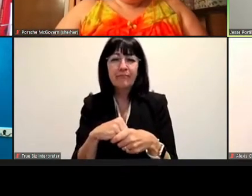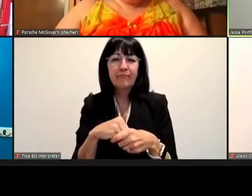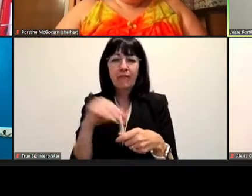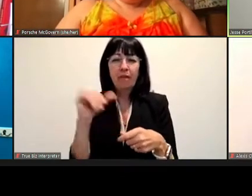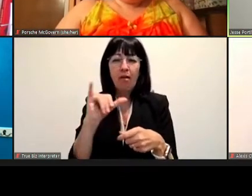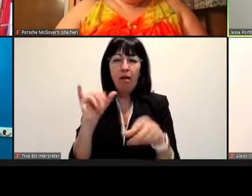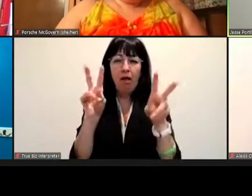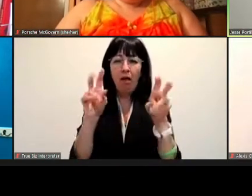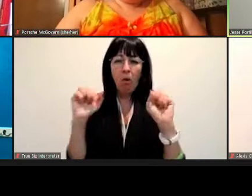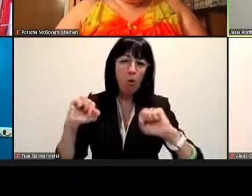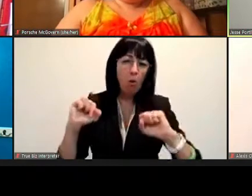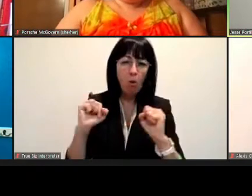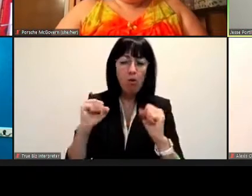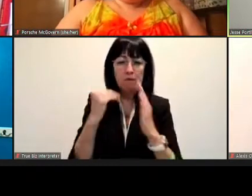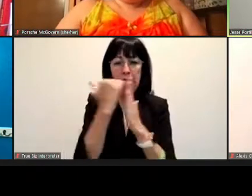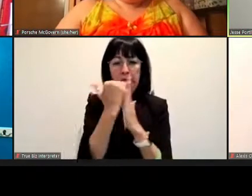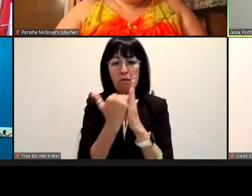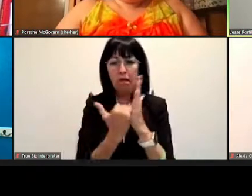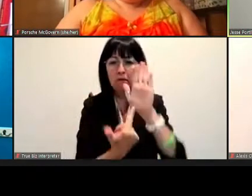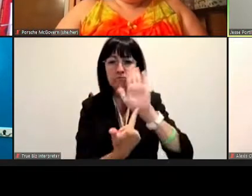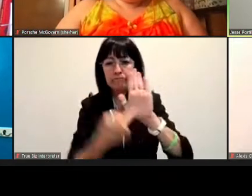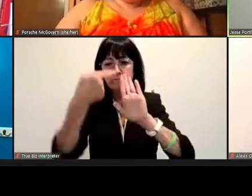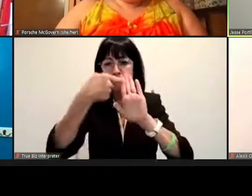potential other people.